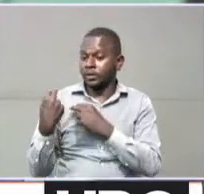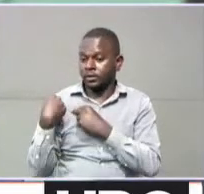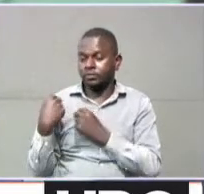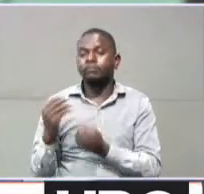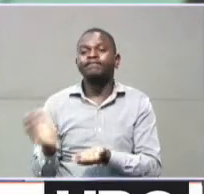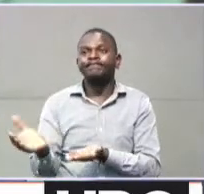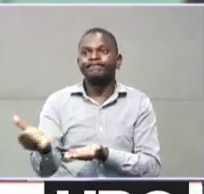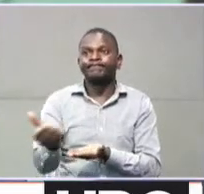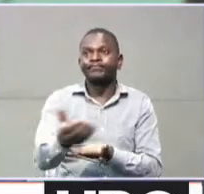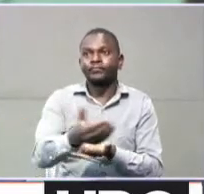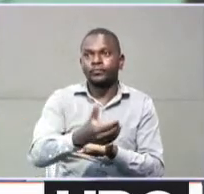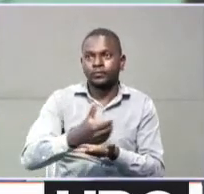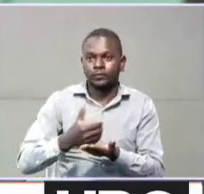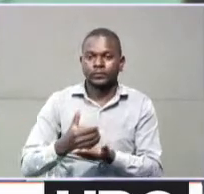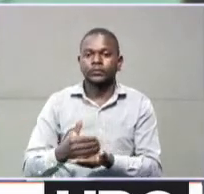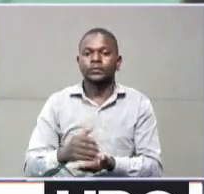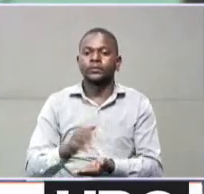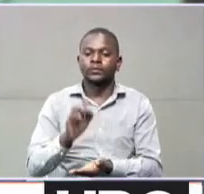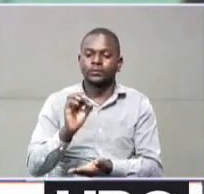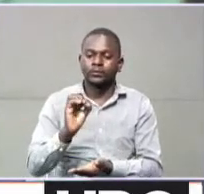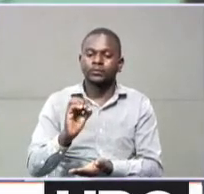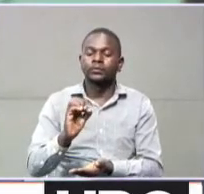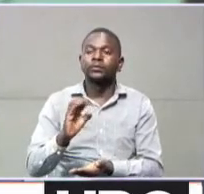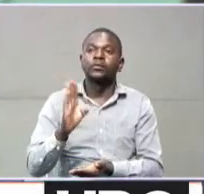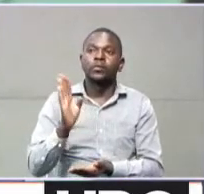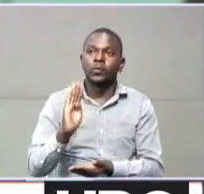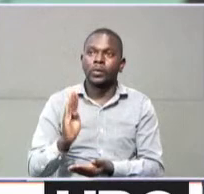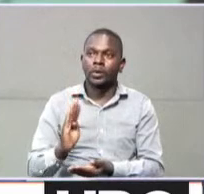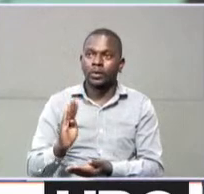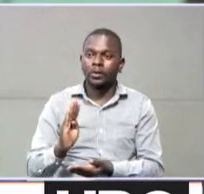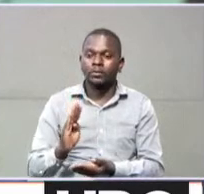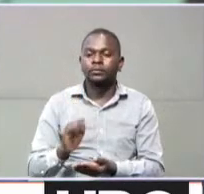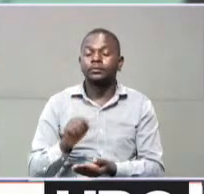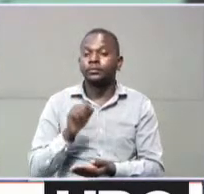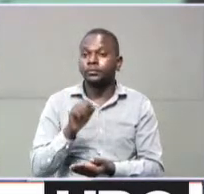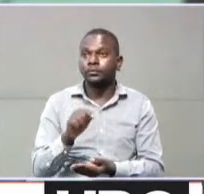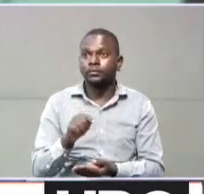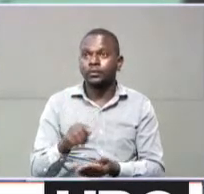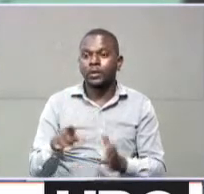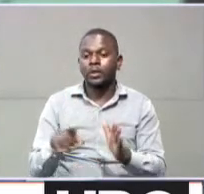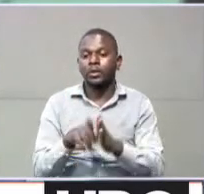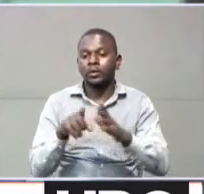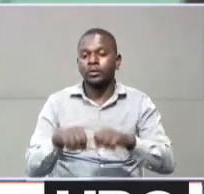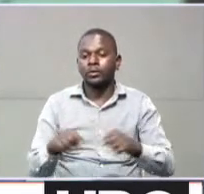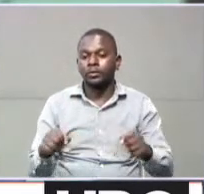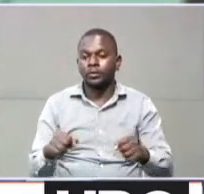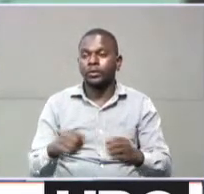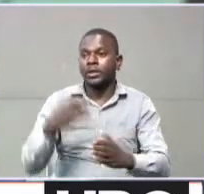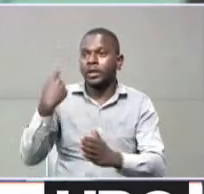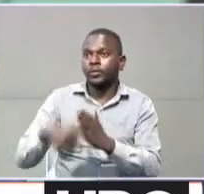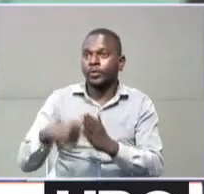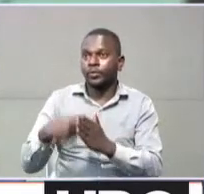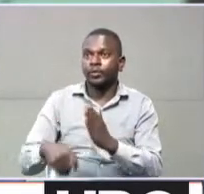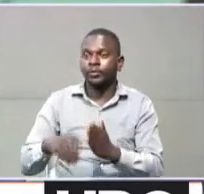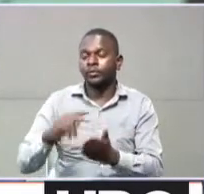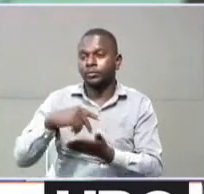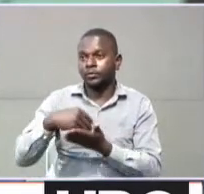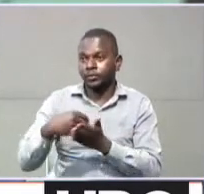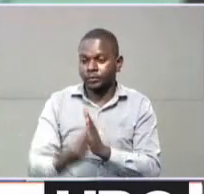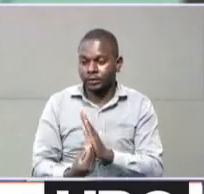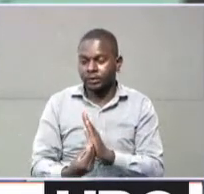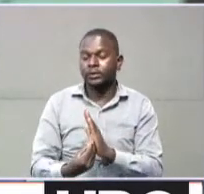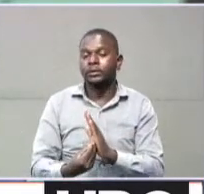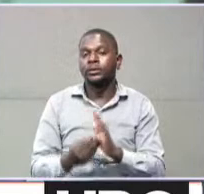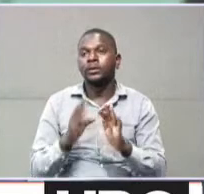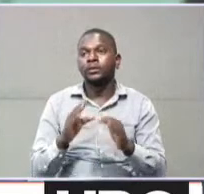collecting over 808 billion from the violators of express penalty scheme tickets